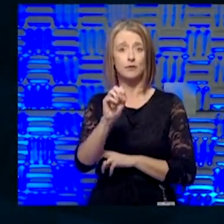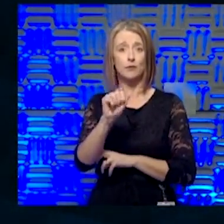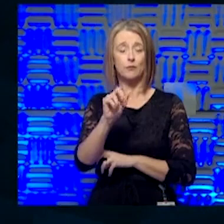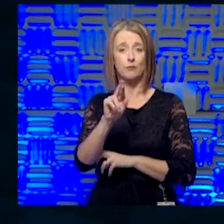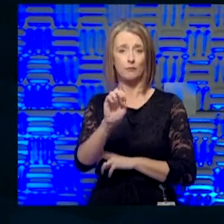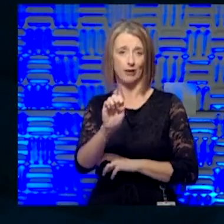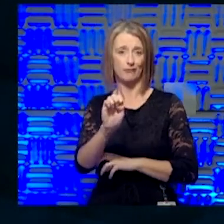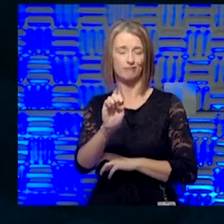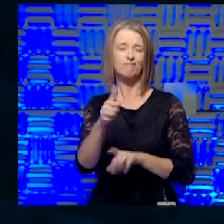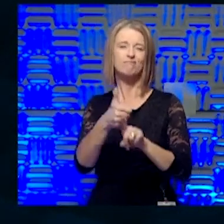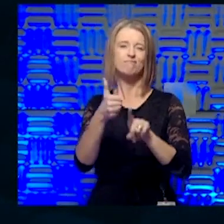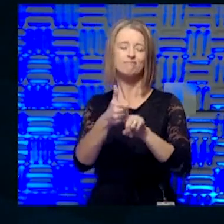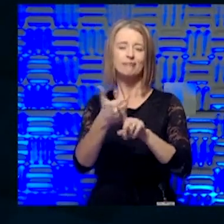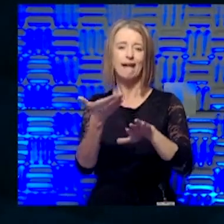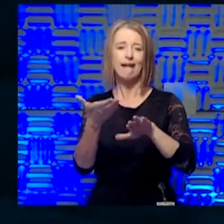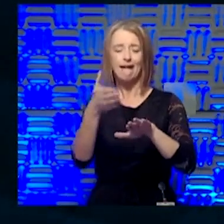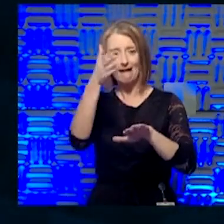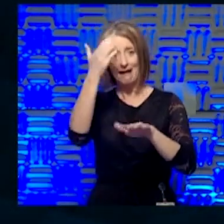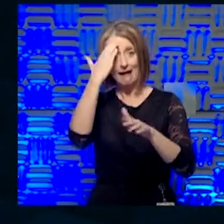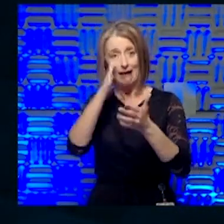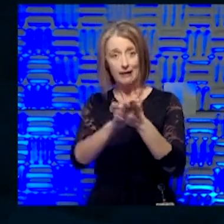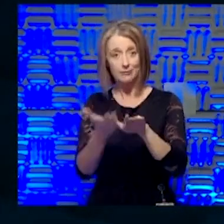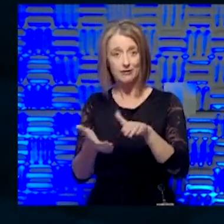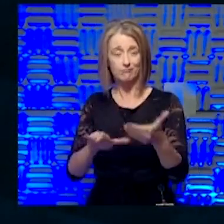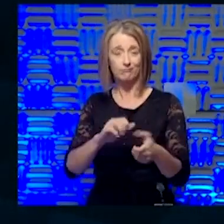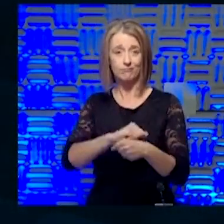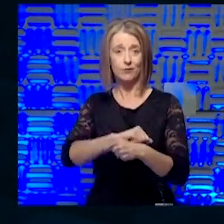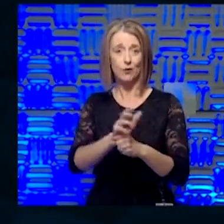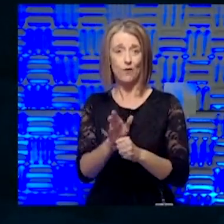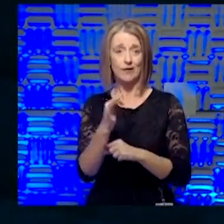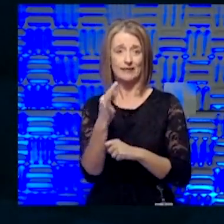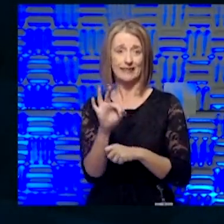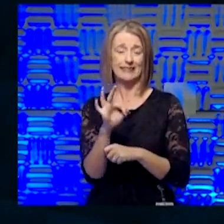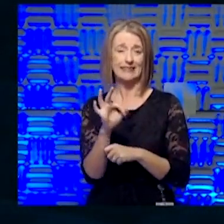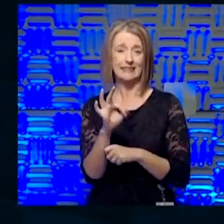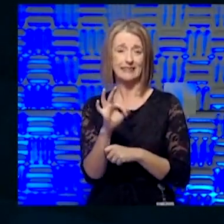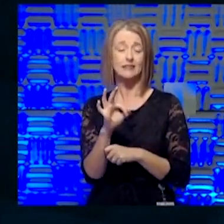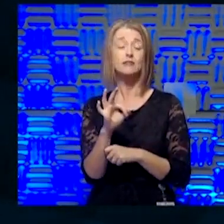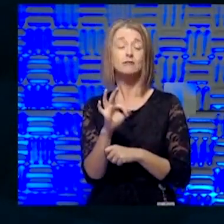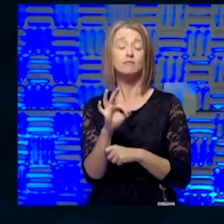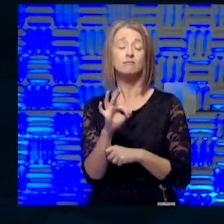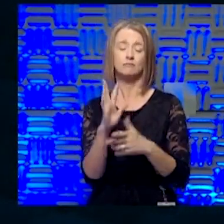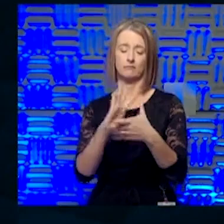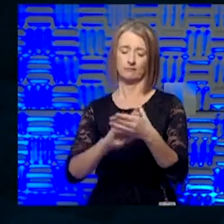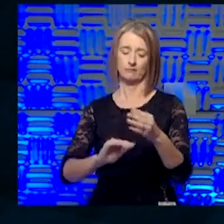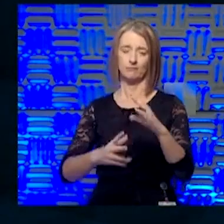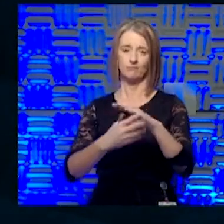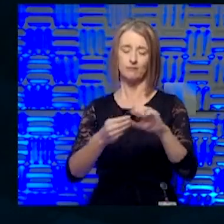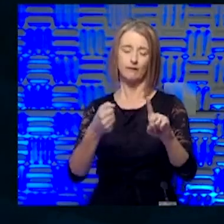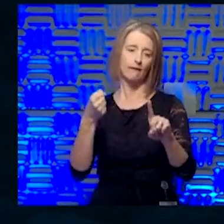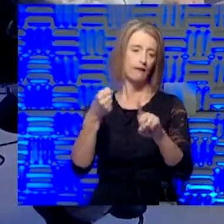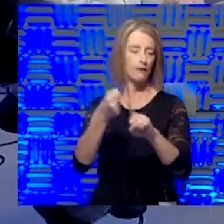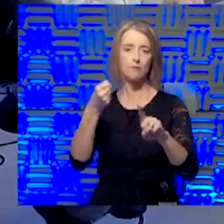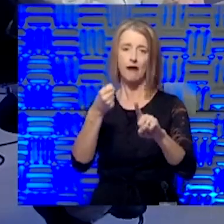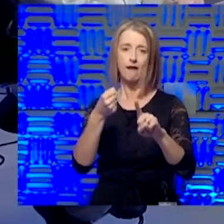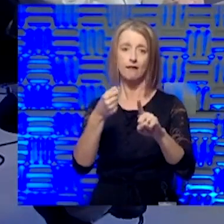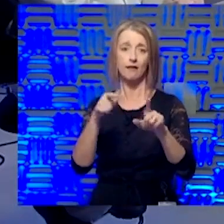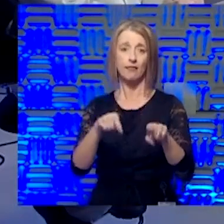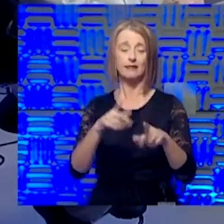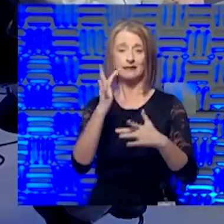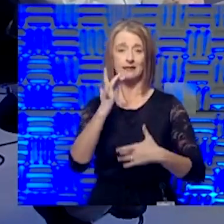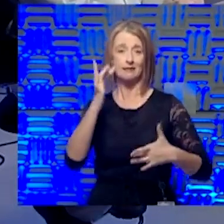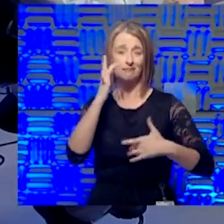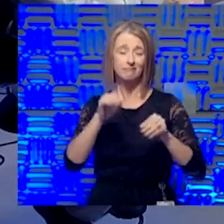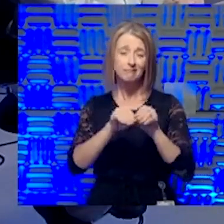today. She lost her husband to COVID-19. So we'll be talking a lot about the stories and the impact of COVID-19